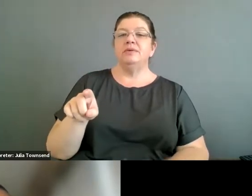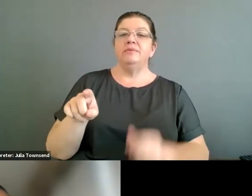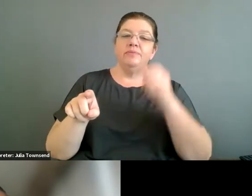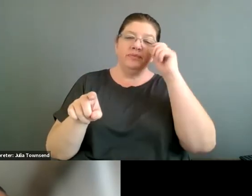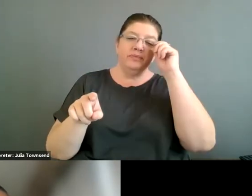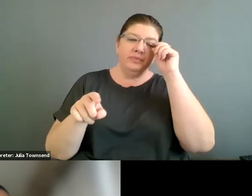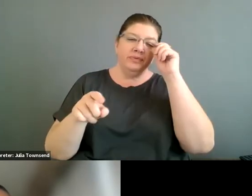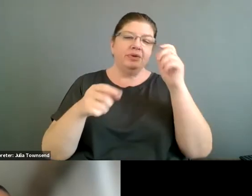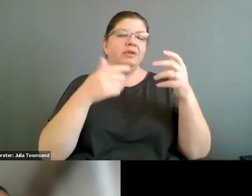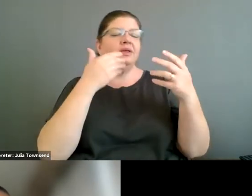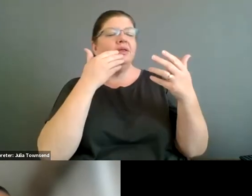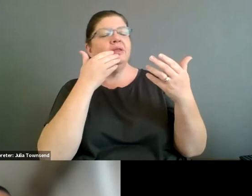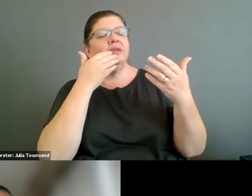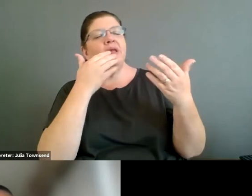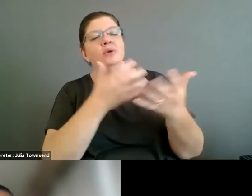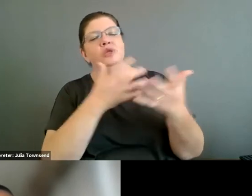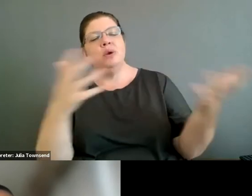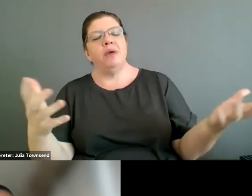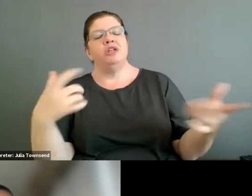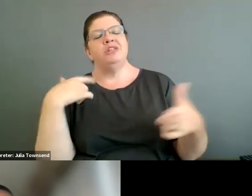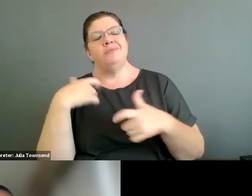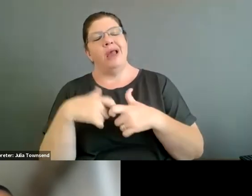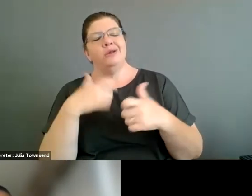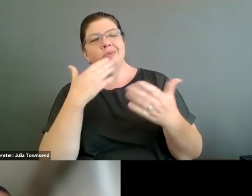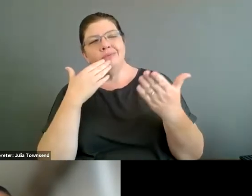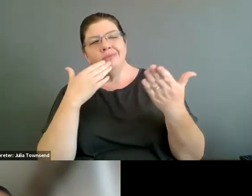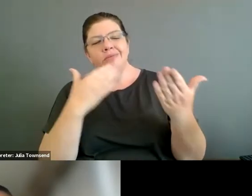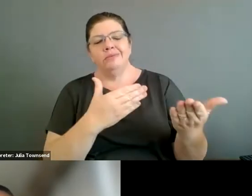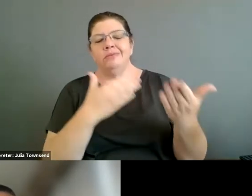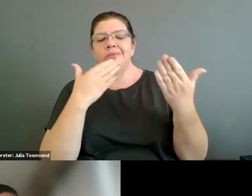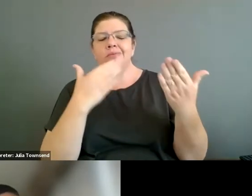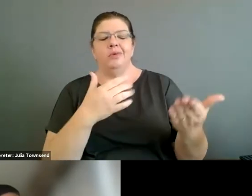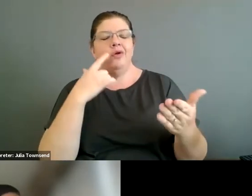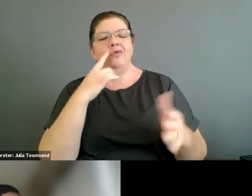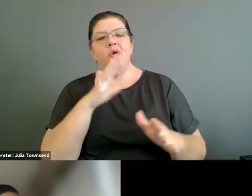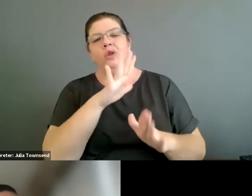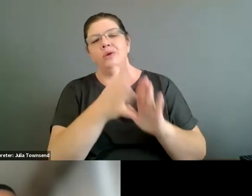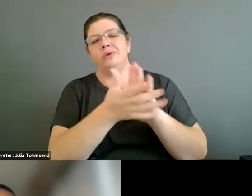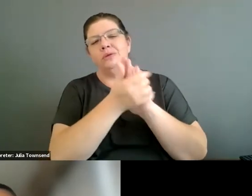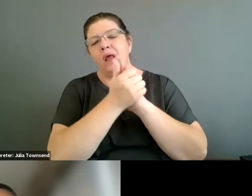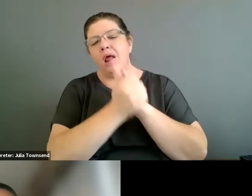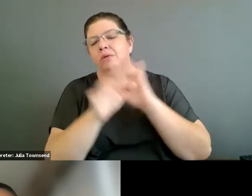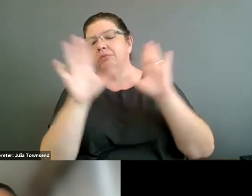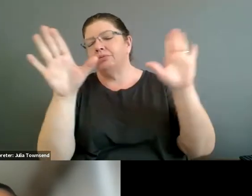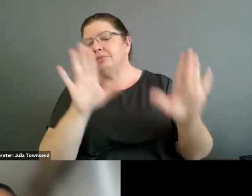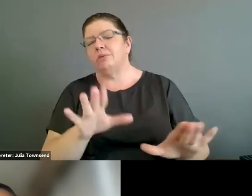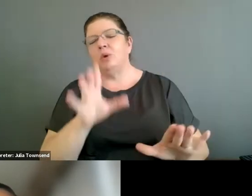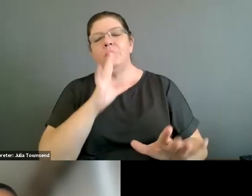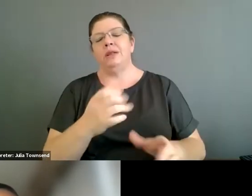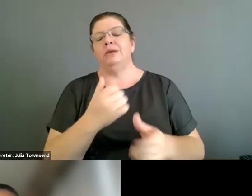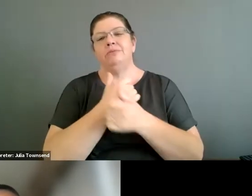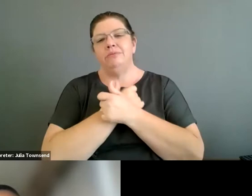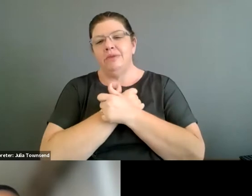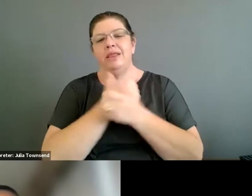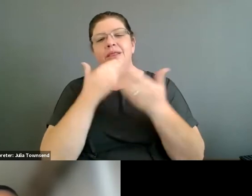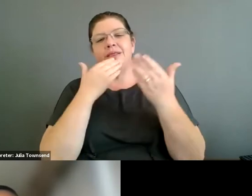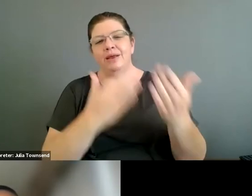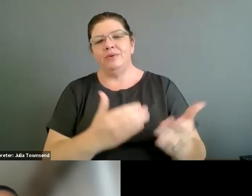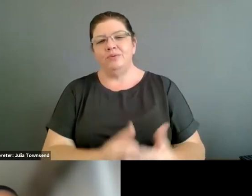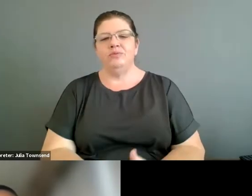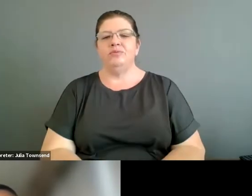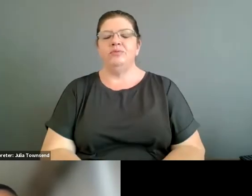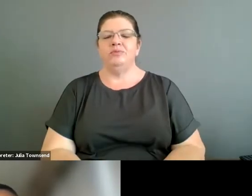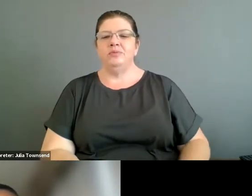Thank you so much. Muchas gracias por una hermosa canción y tu talento de sabor a mí. Muchas gracias,